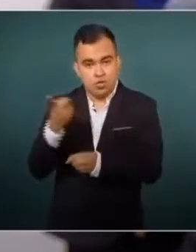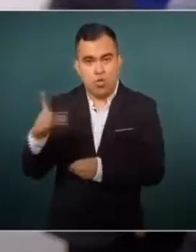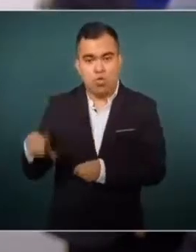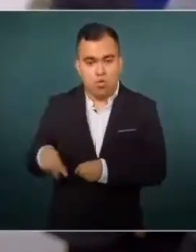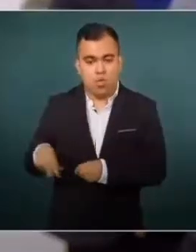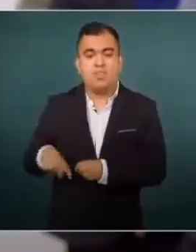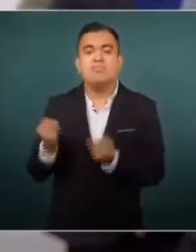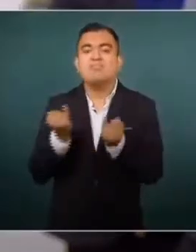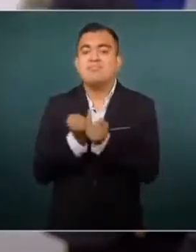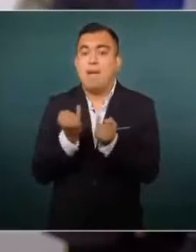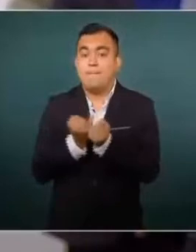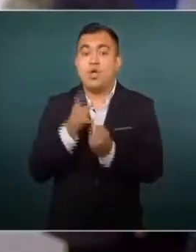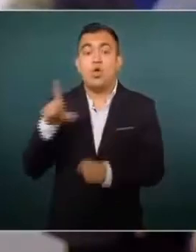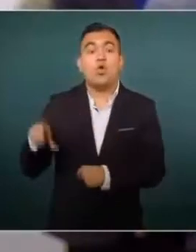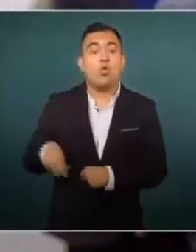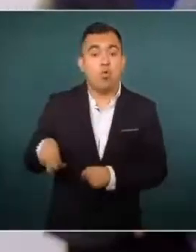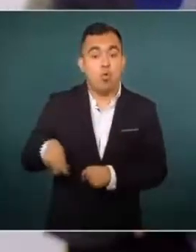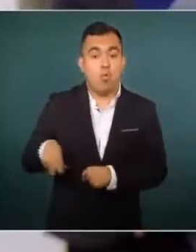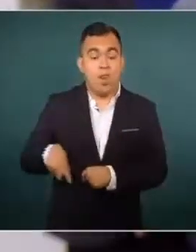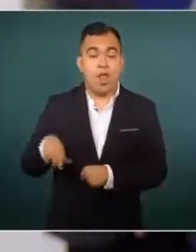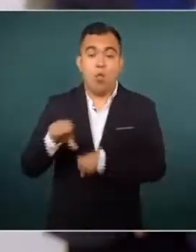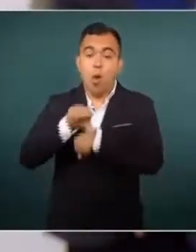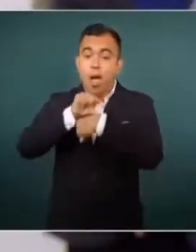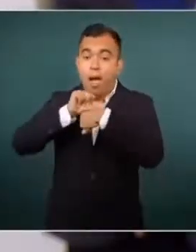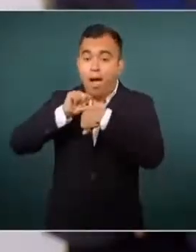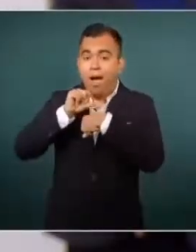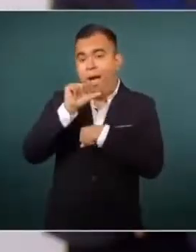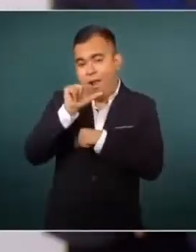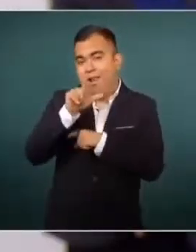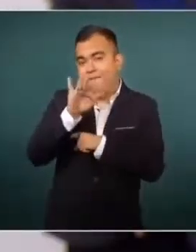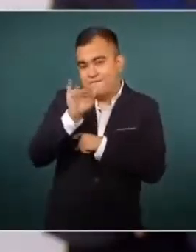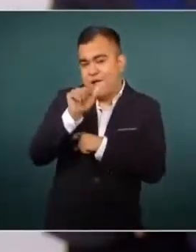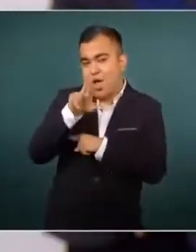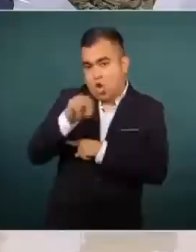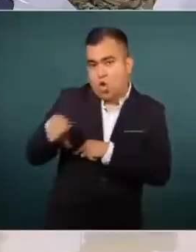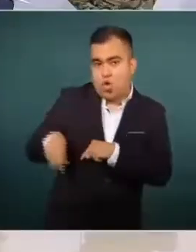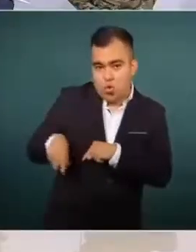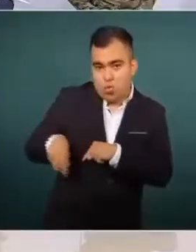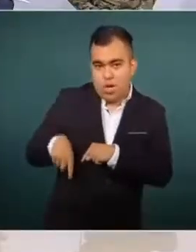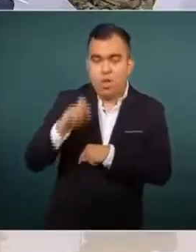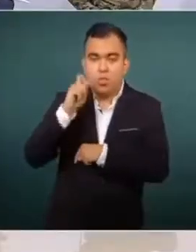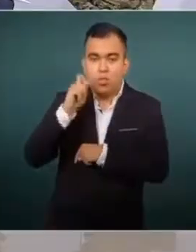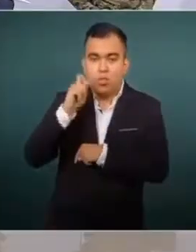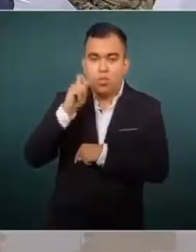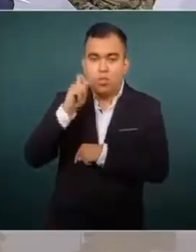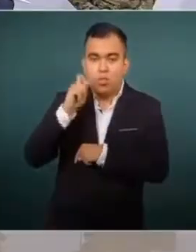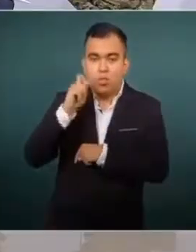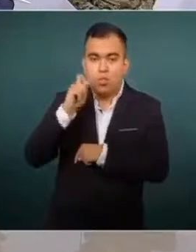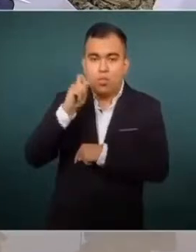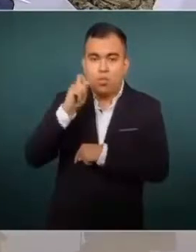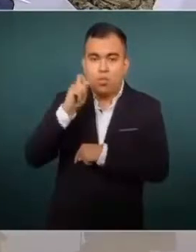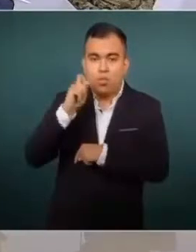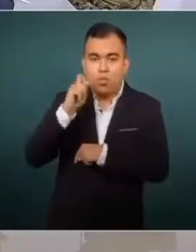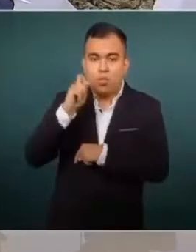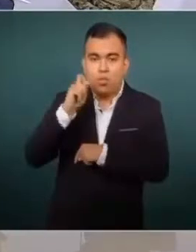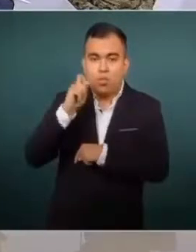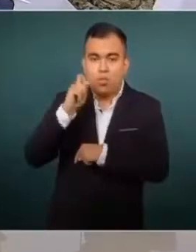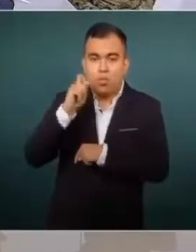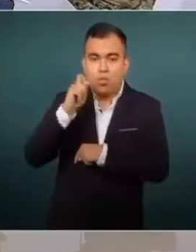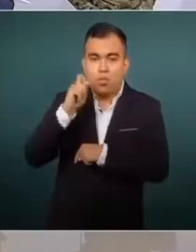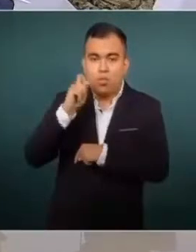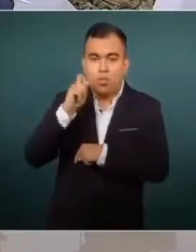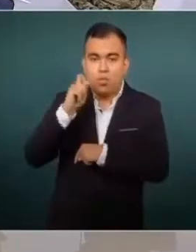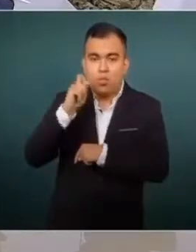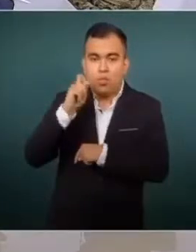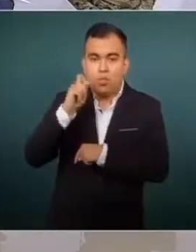Asimismo, el gobernador Enrique Alfaro, citando cuando estaba en campañas, mencionó And so, in the same way,